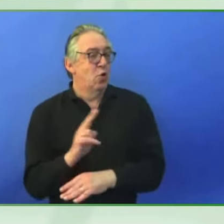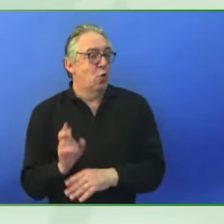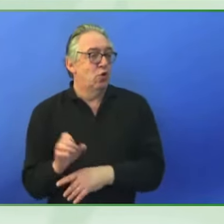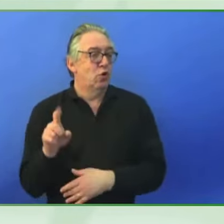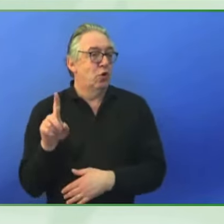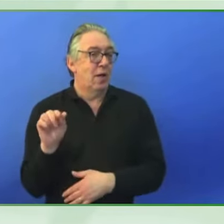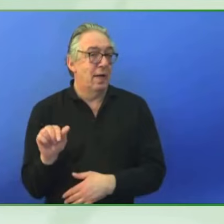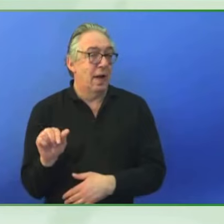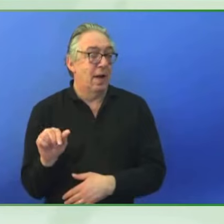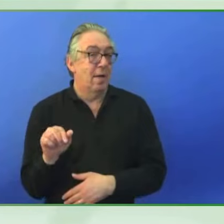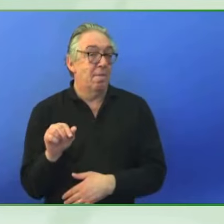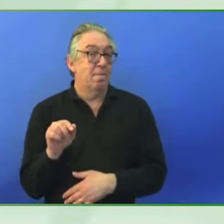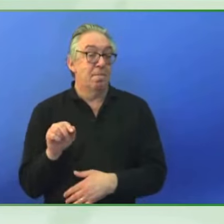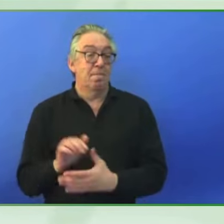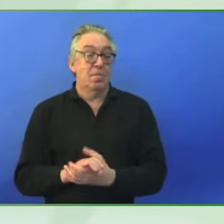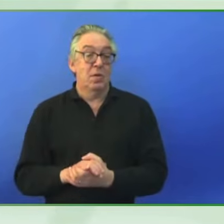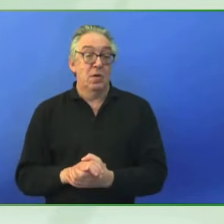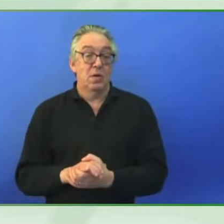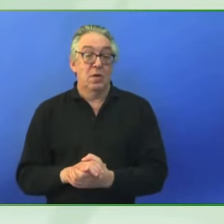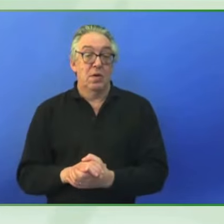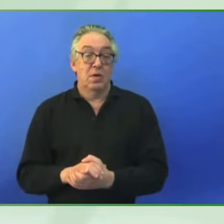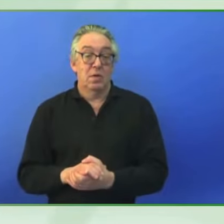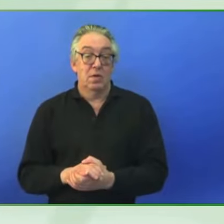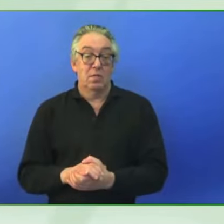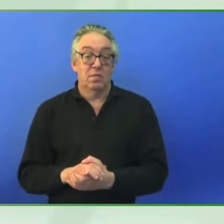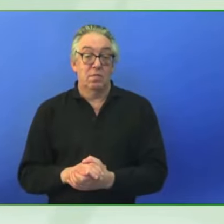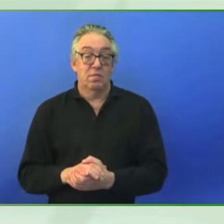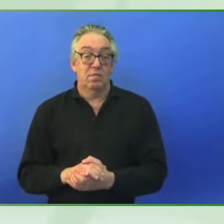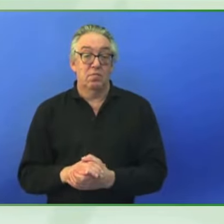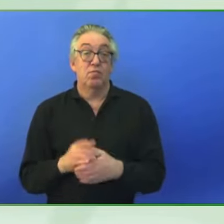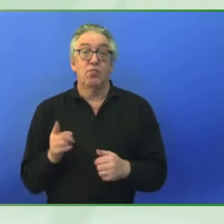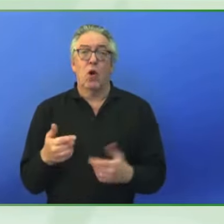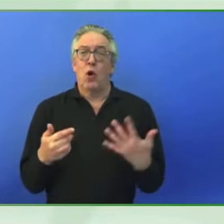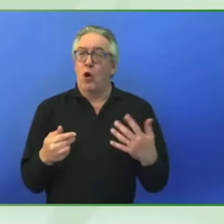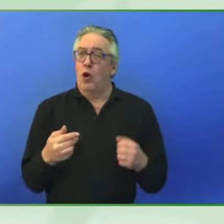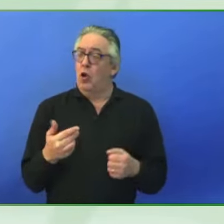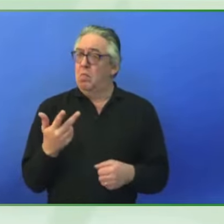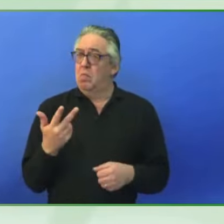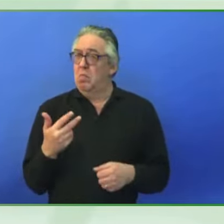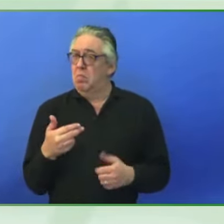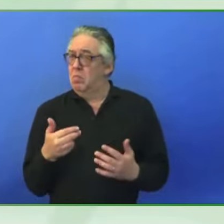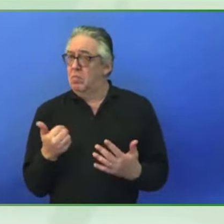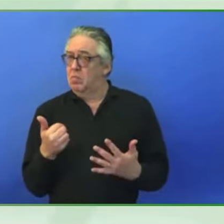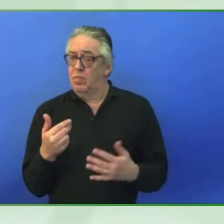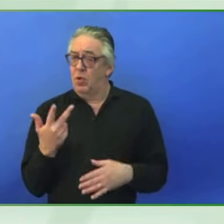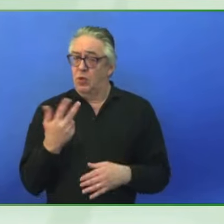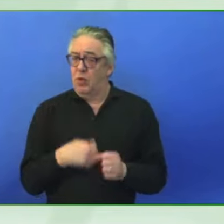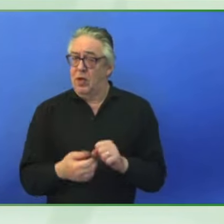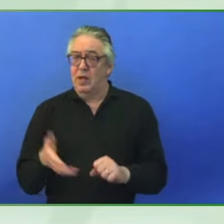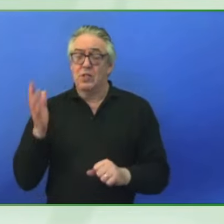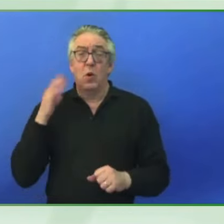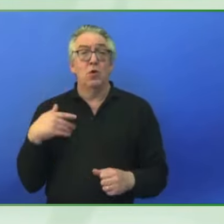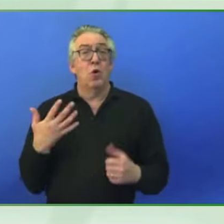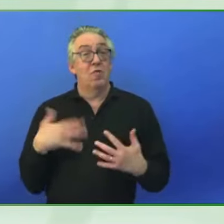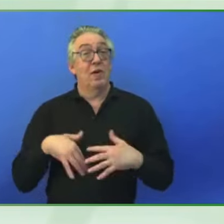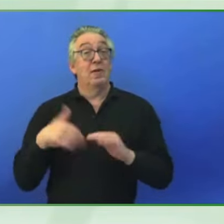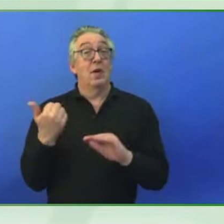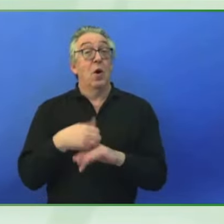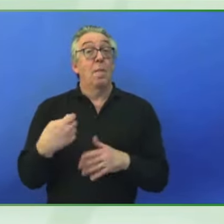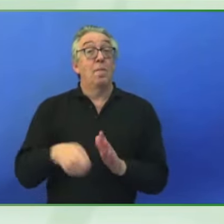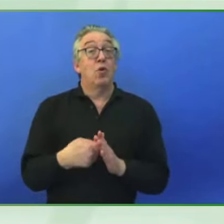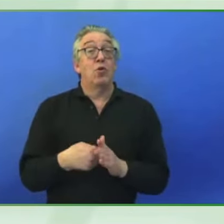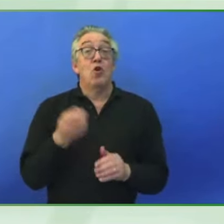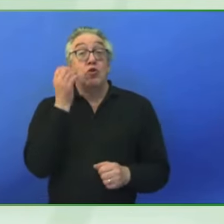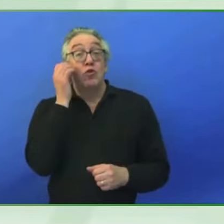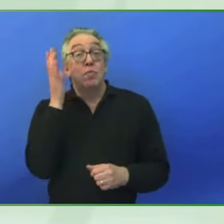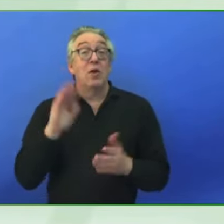disabilities. 6 years ago, G3ICT launched a global initiative called Smart Cities for All. And we launched it because we were